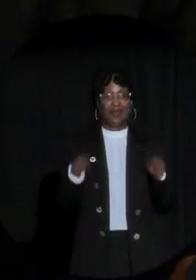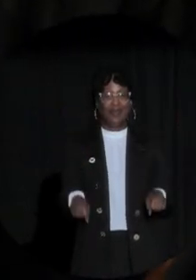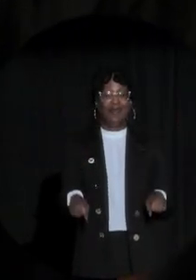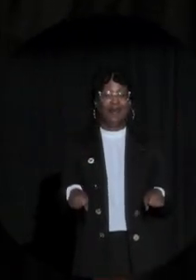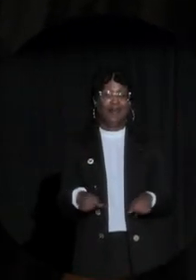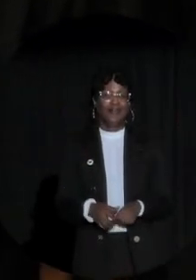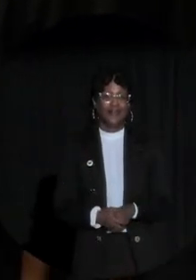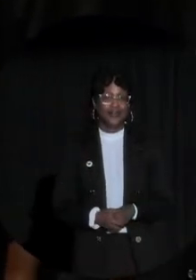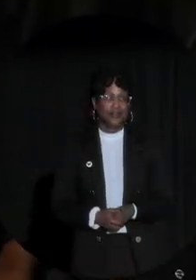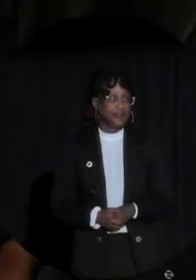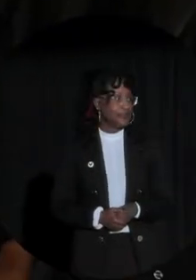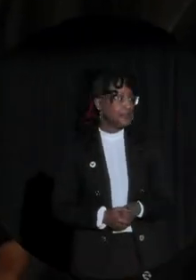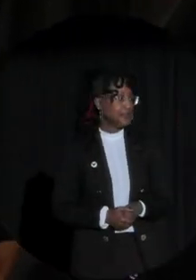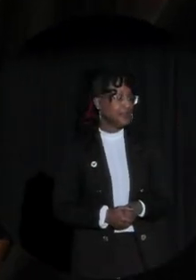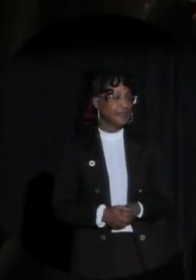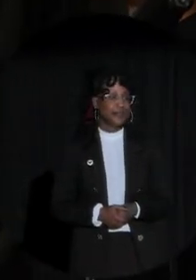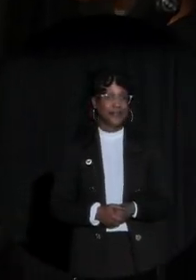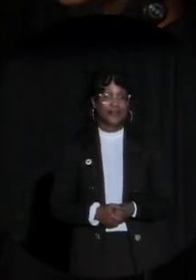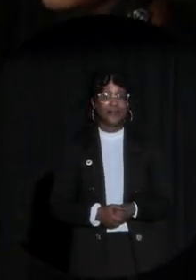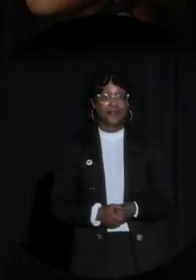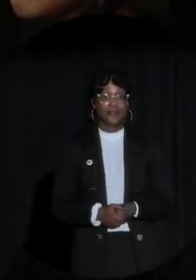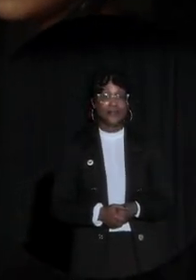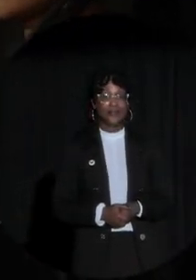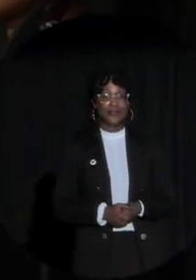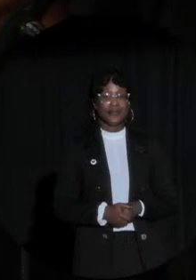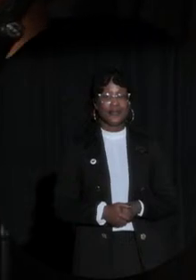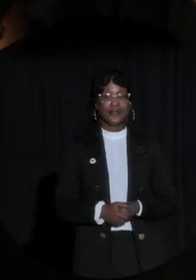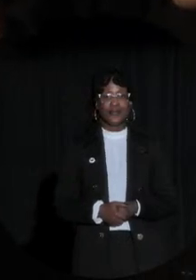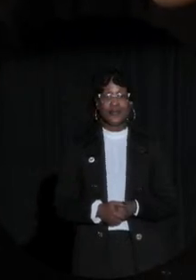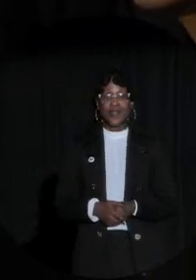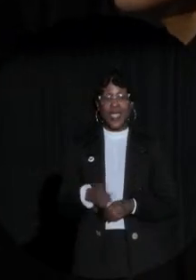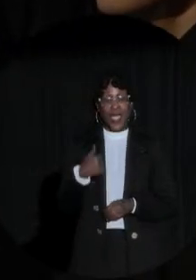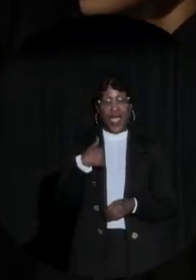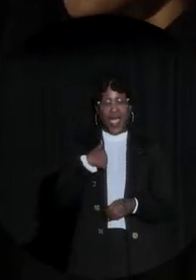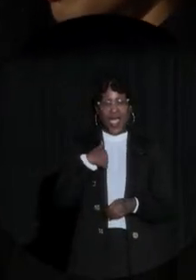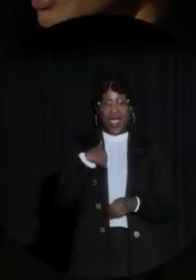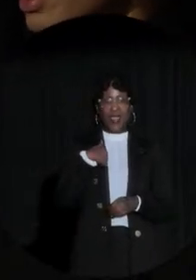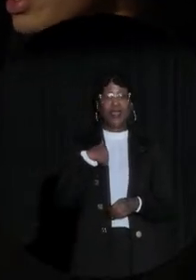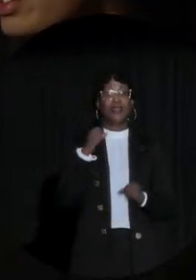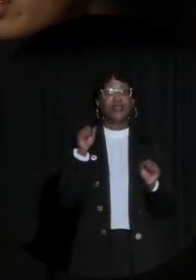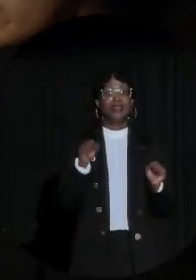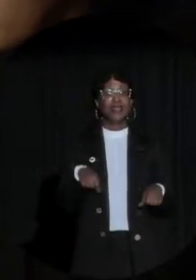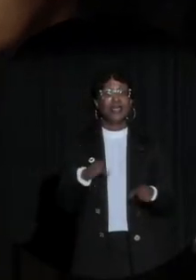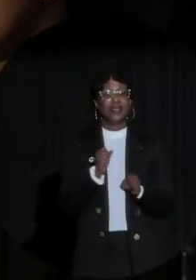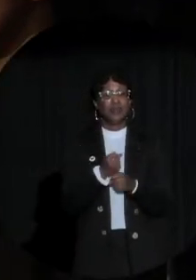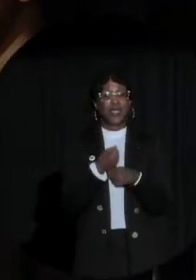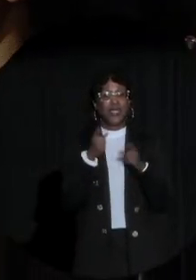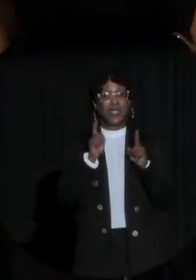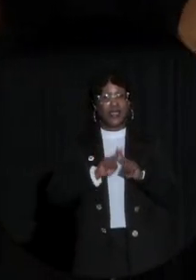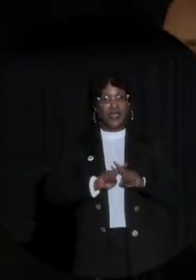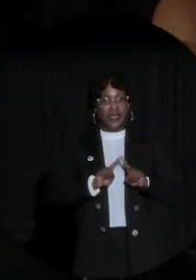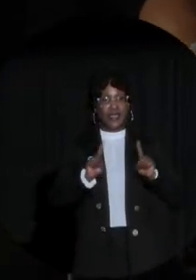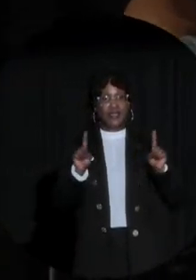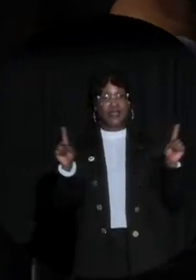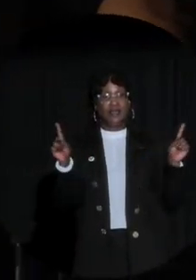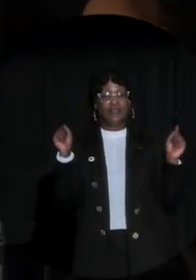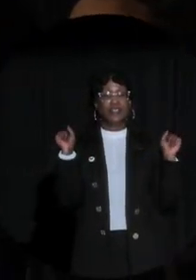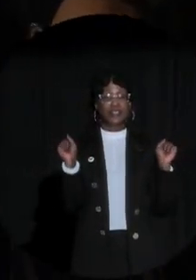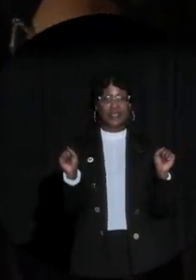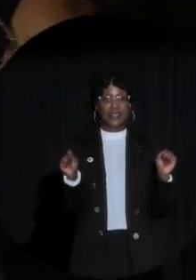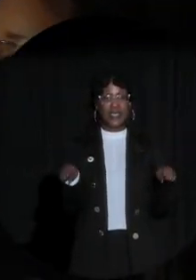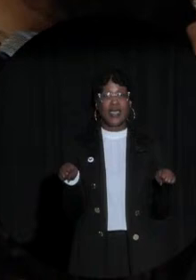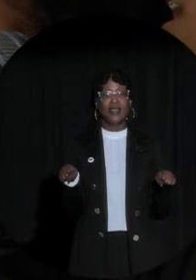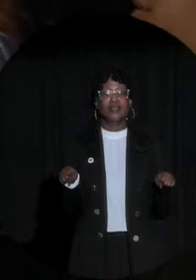can. 'Cause I'm the one who can make the difference.